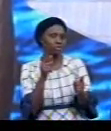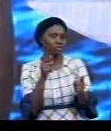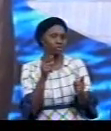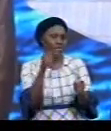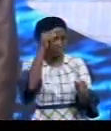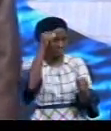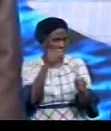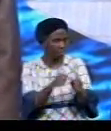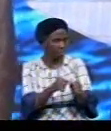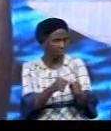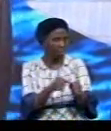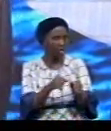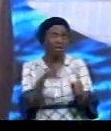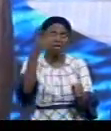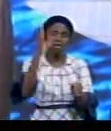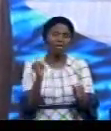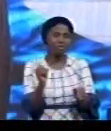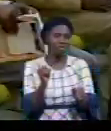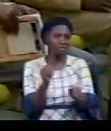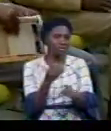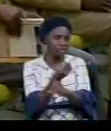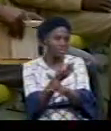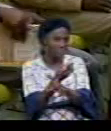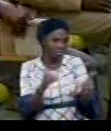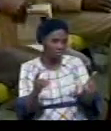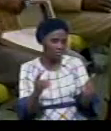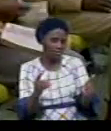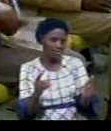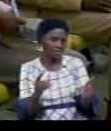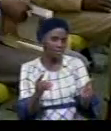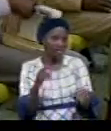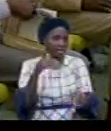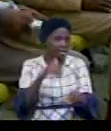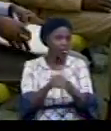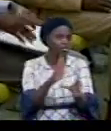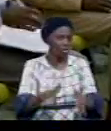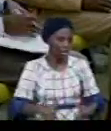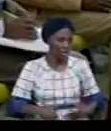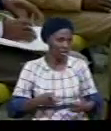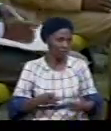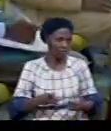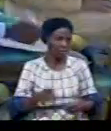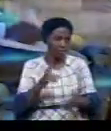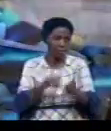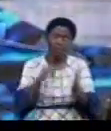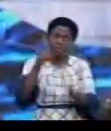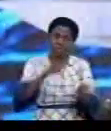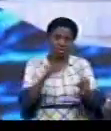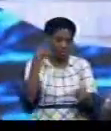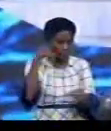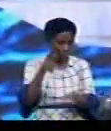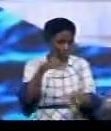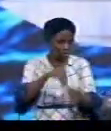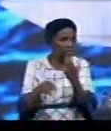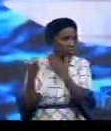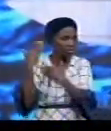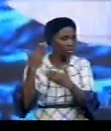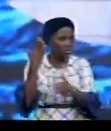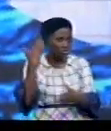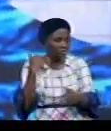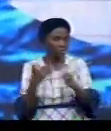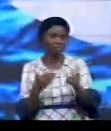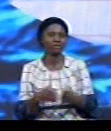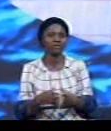the past, he will do today. Who delivered us from so great